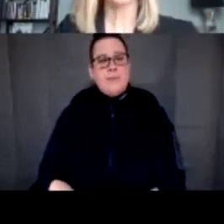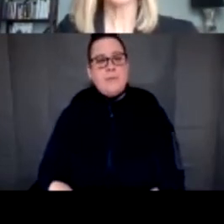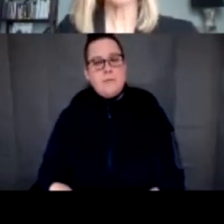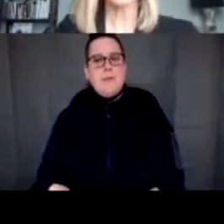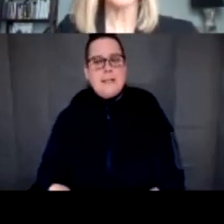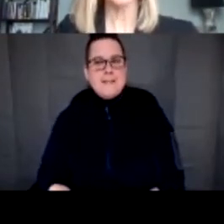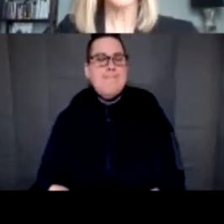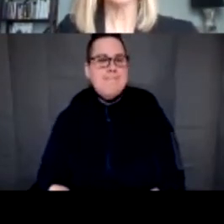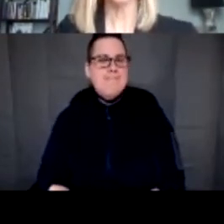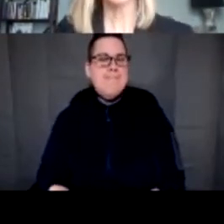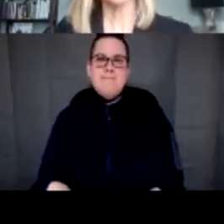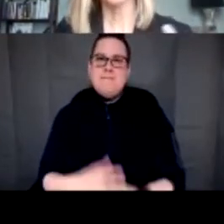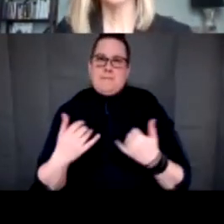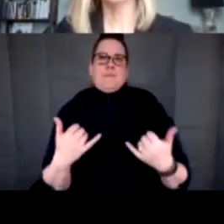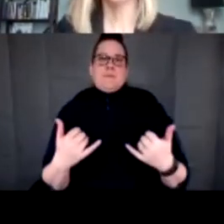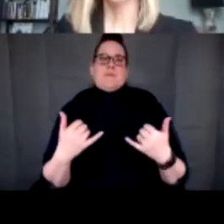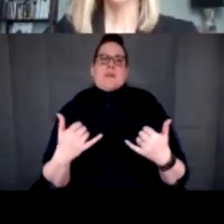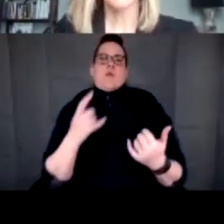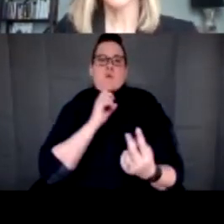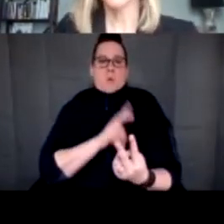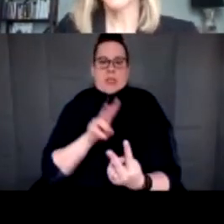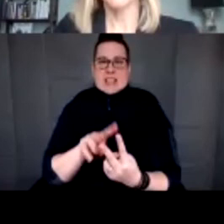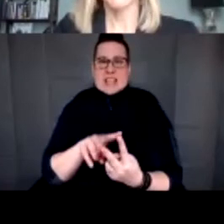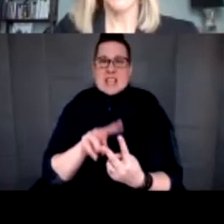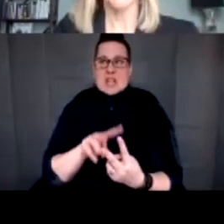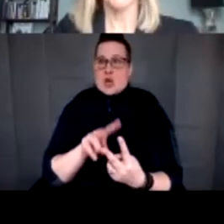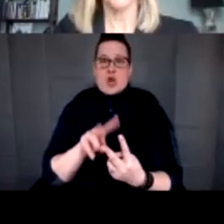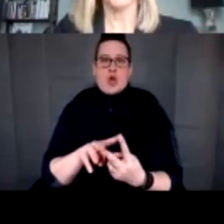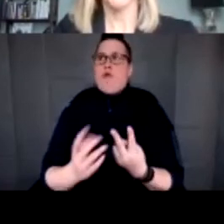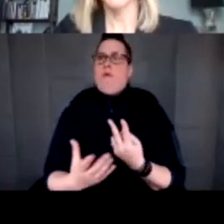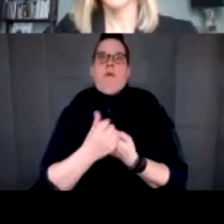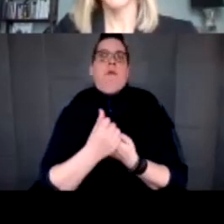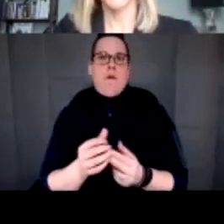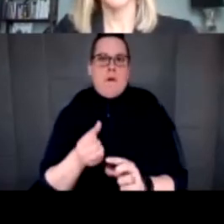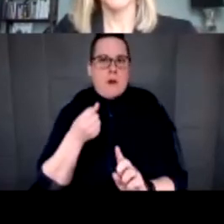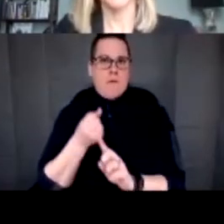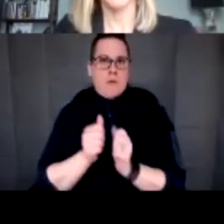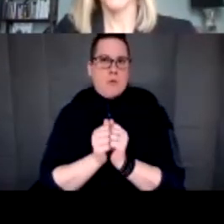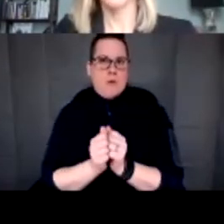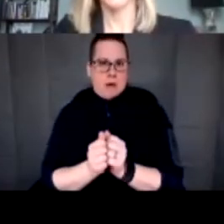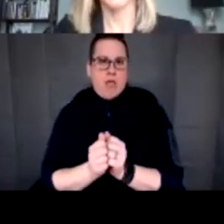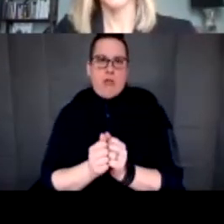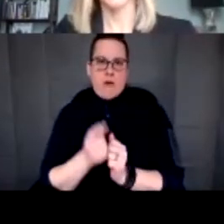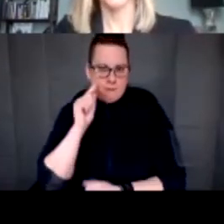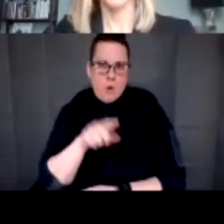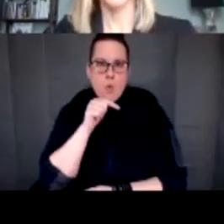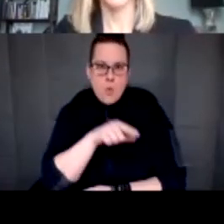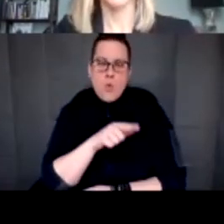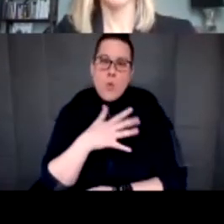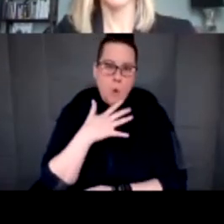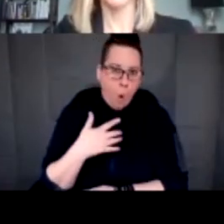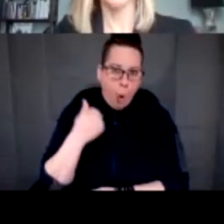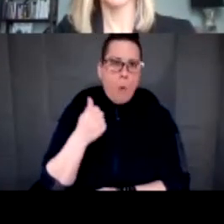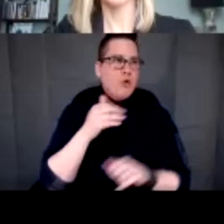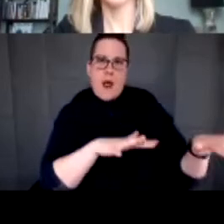So now you have those kind of two factors coming together with older persons who are being released to the community